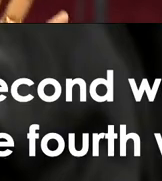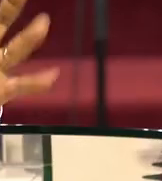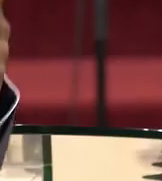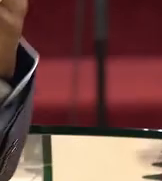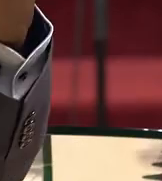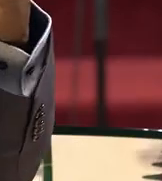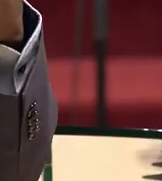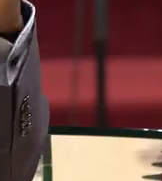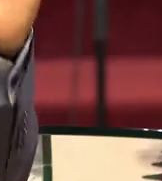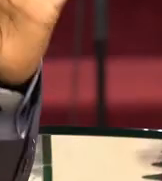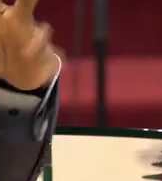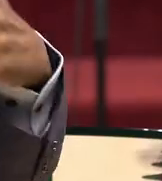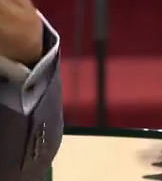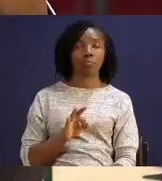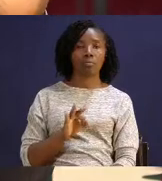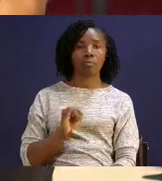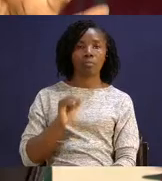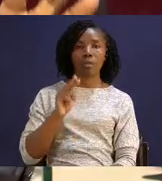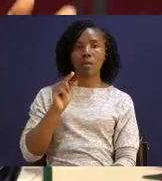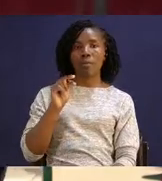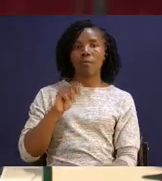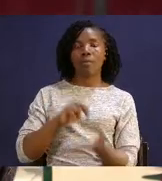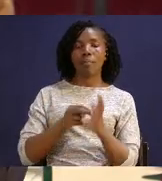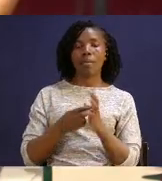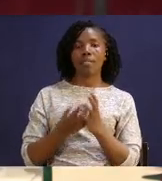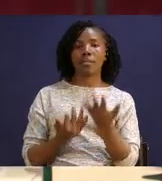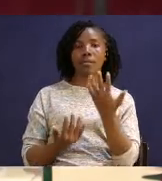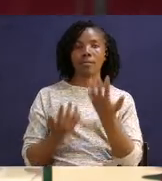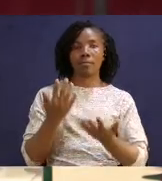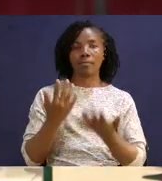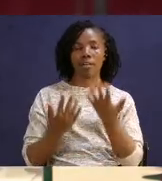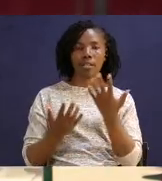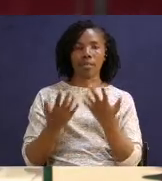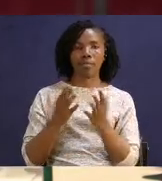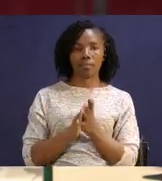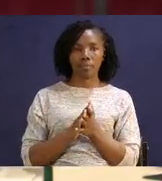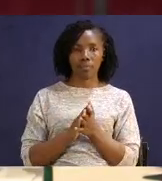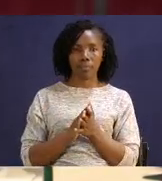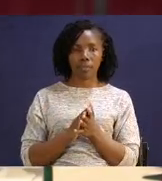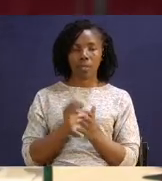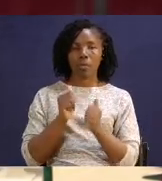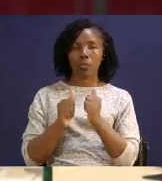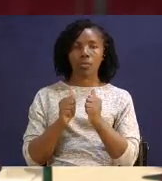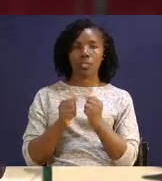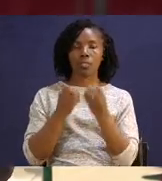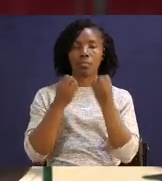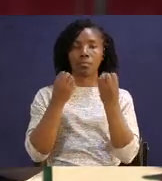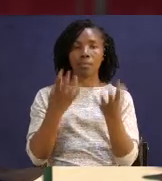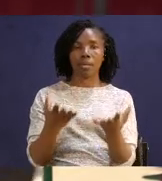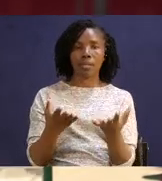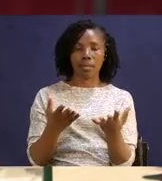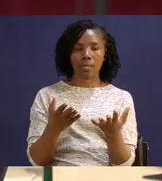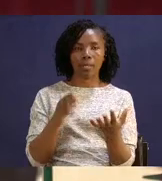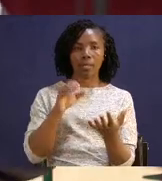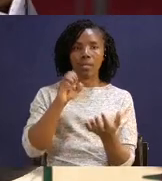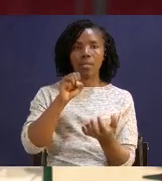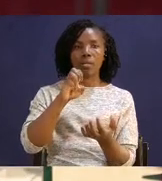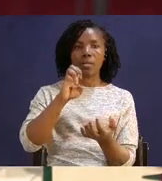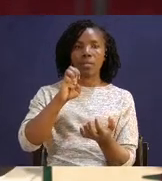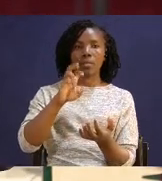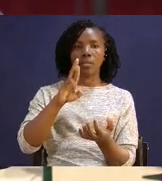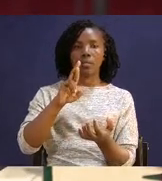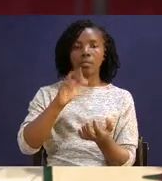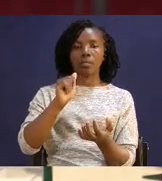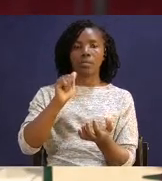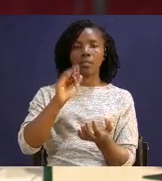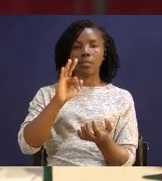Seraph, the word seraph means fire. So seraphim, which is plural, is these angels of fire.